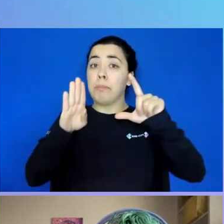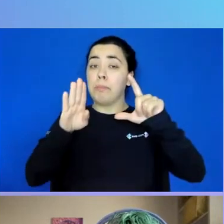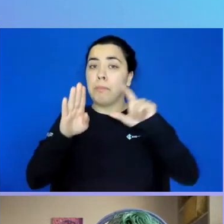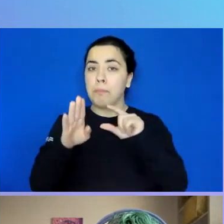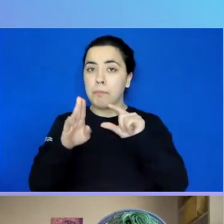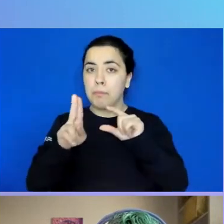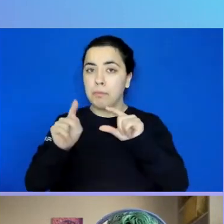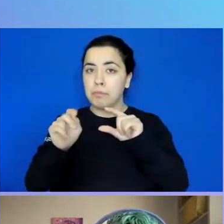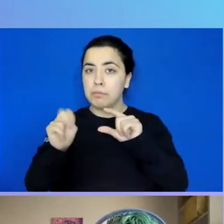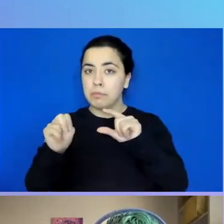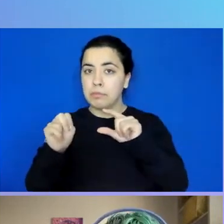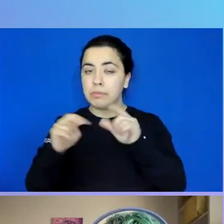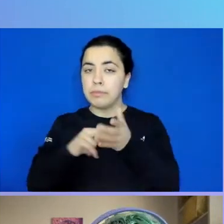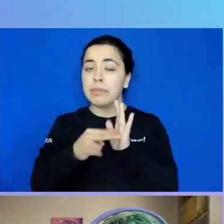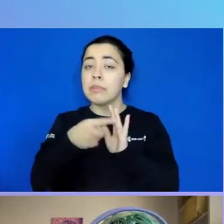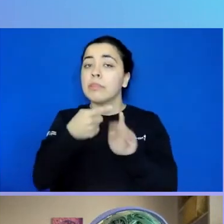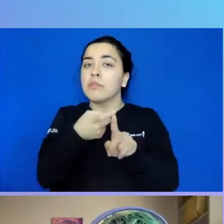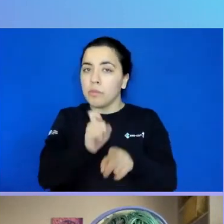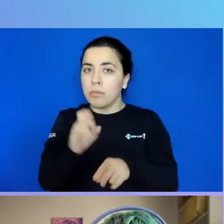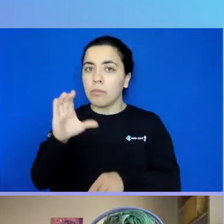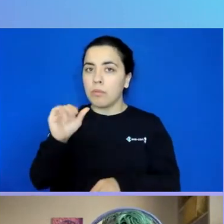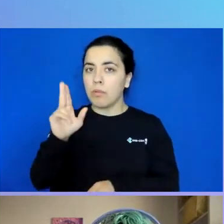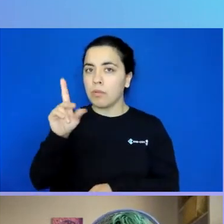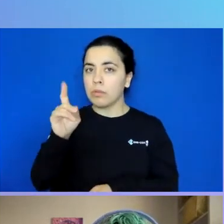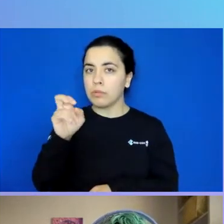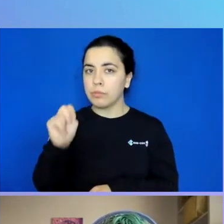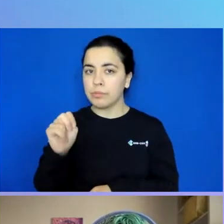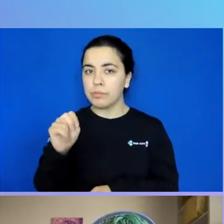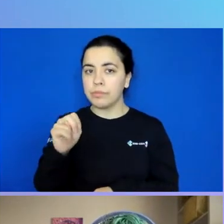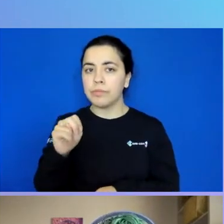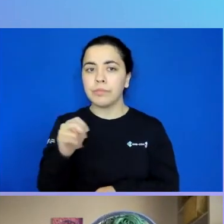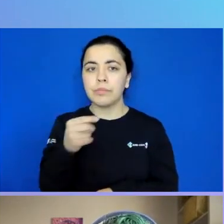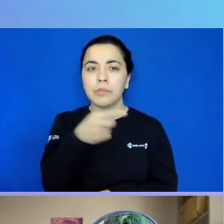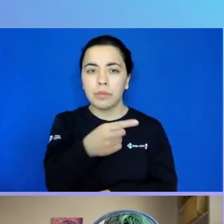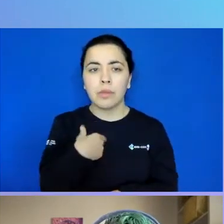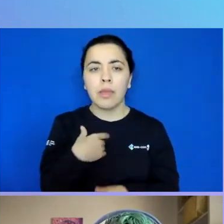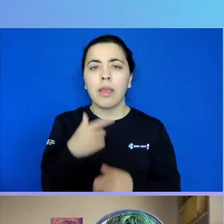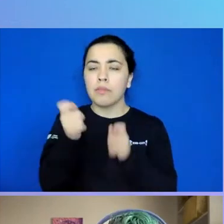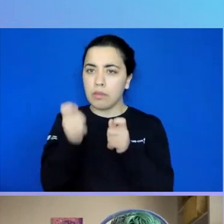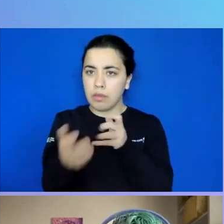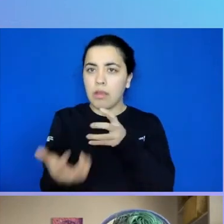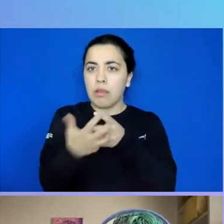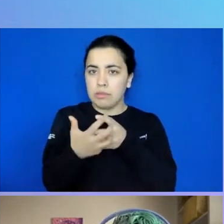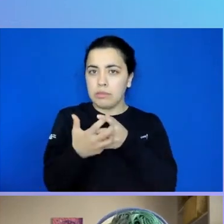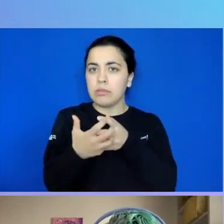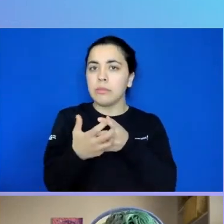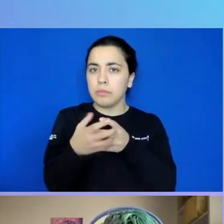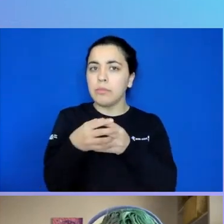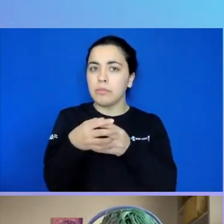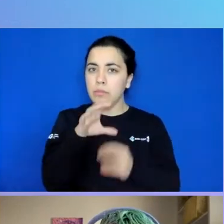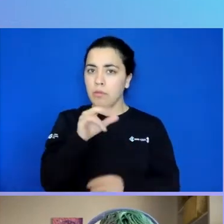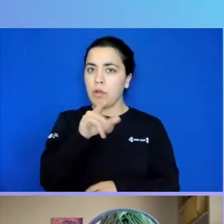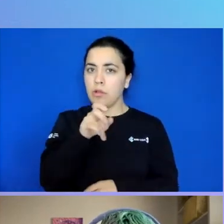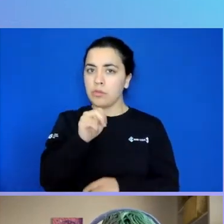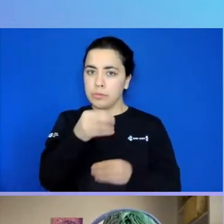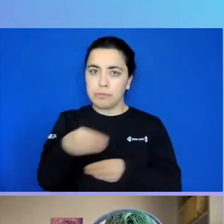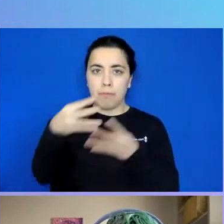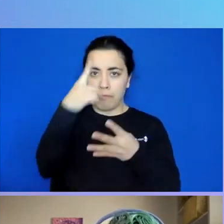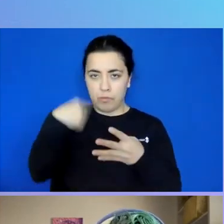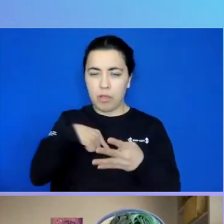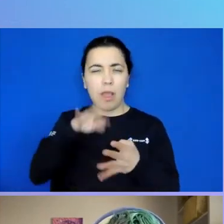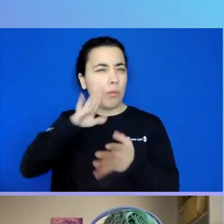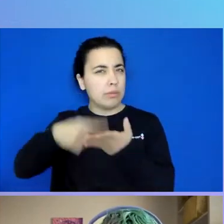is a component from Cauldron. So we do have custom component support, which I'll talk about a little bit more in a second.